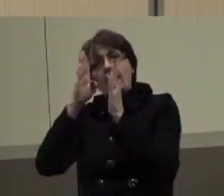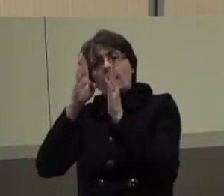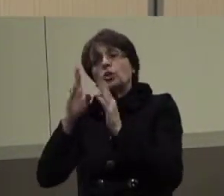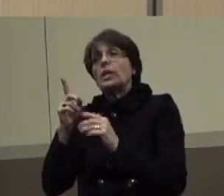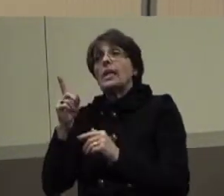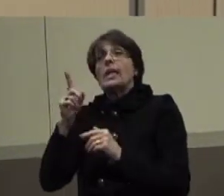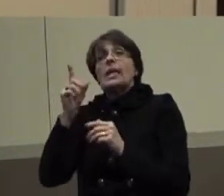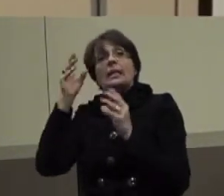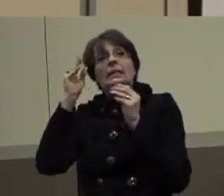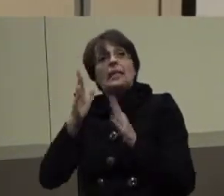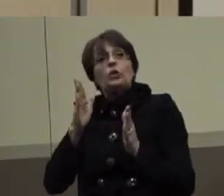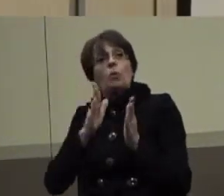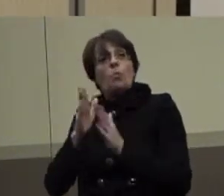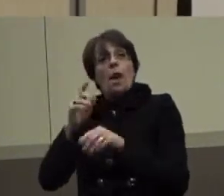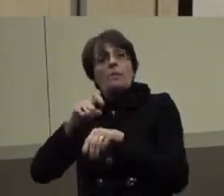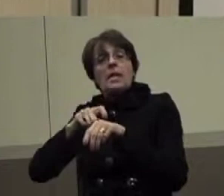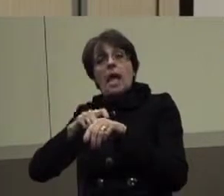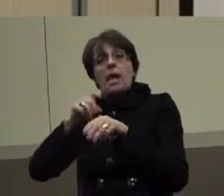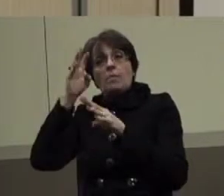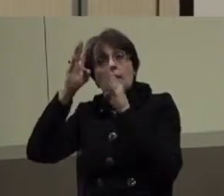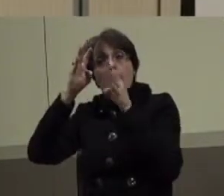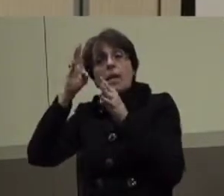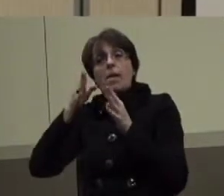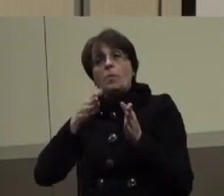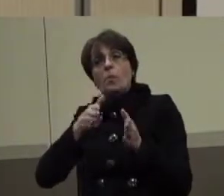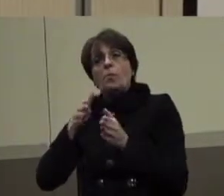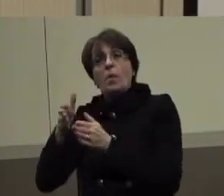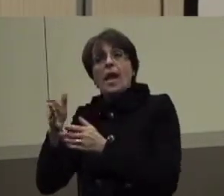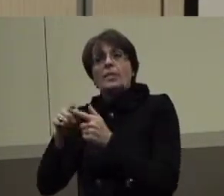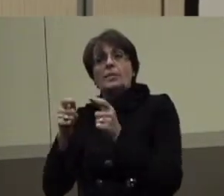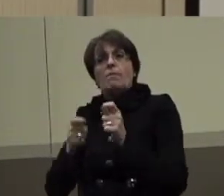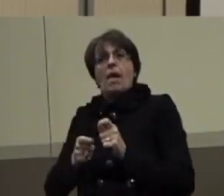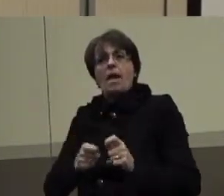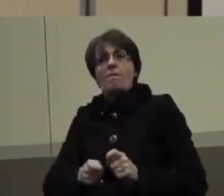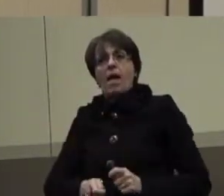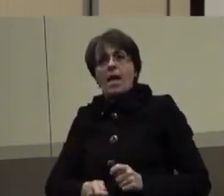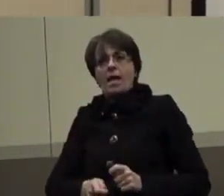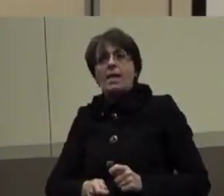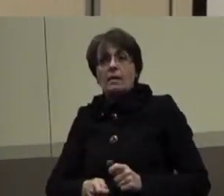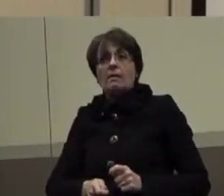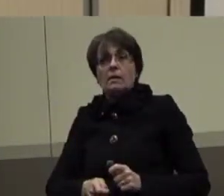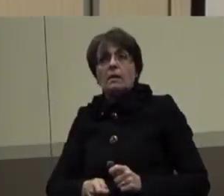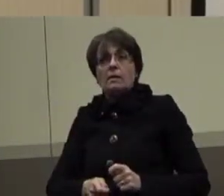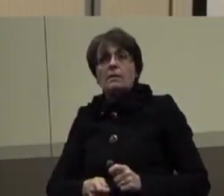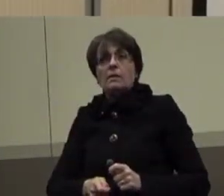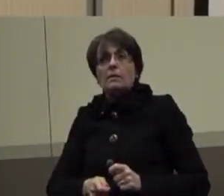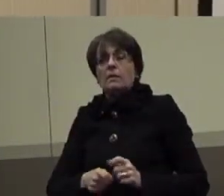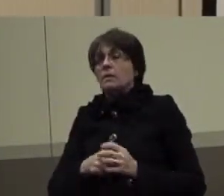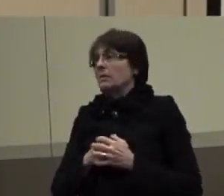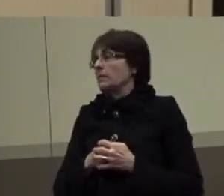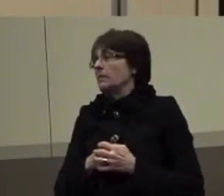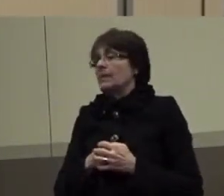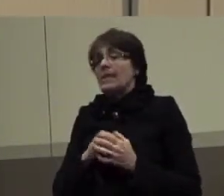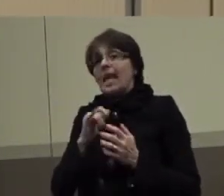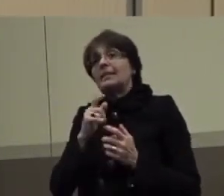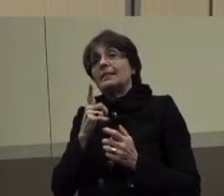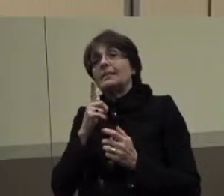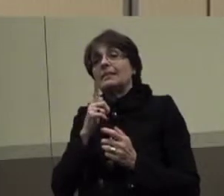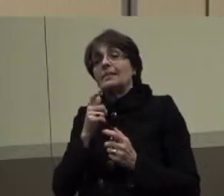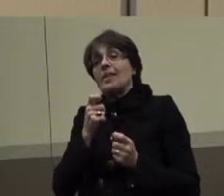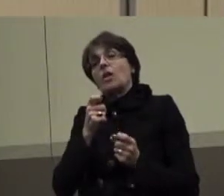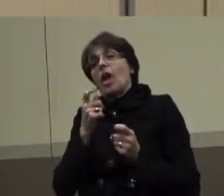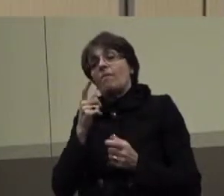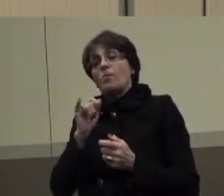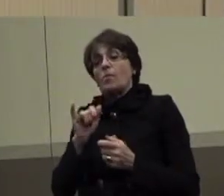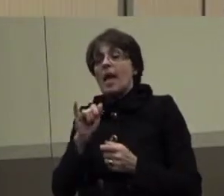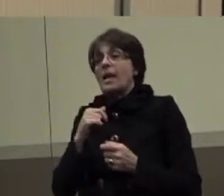The teacher prep time and coming up with ways to modify this, that's the con for this. But I think it's cool,